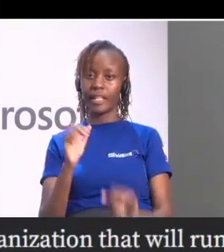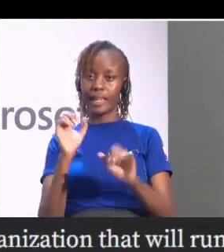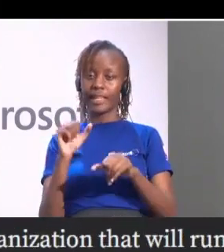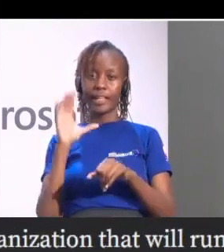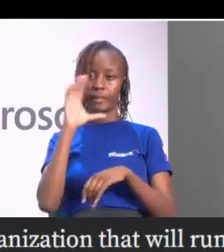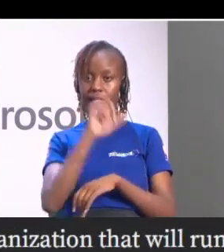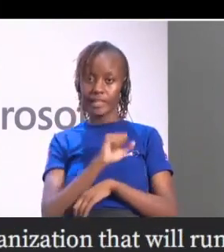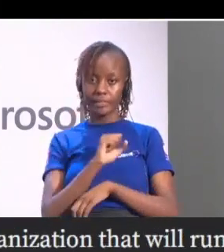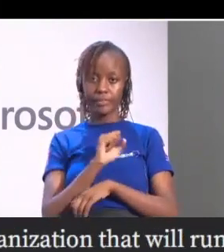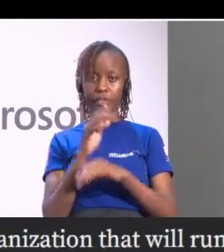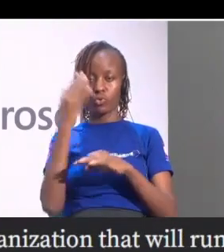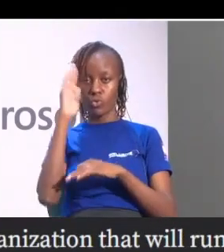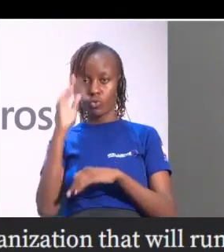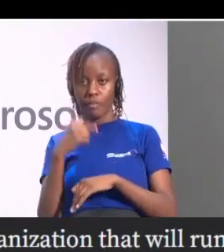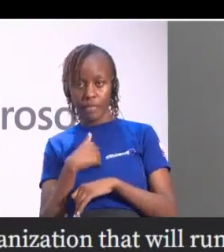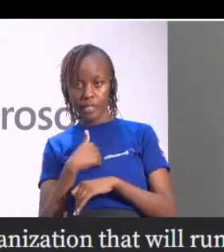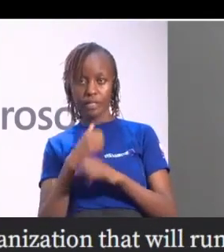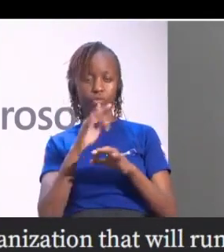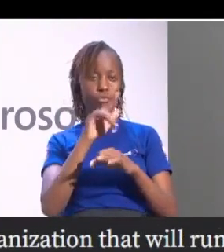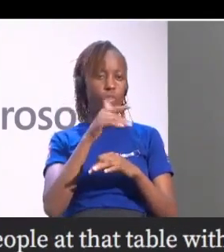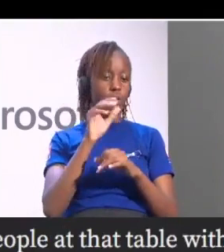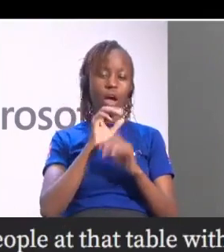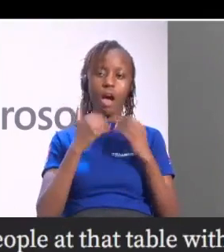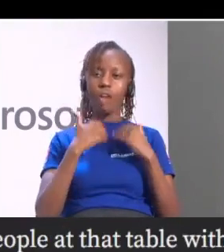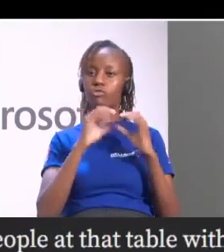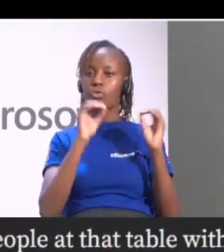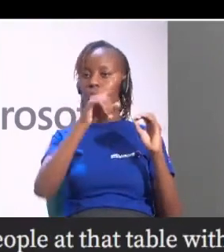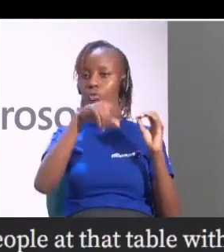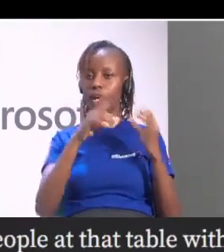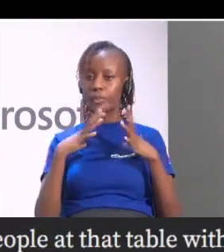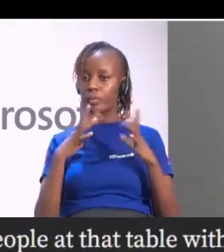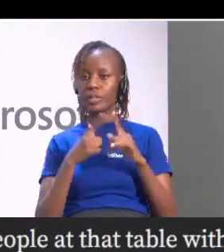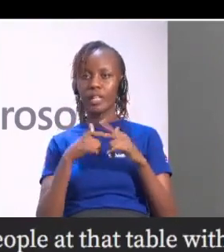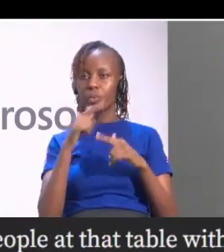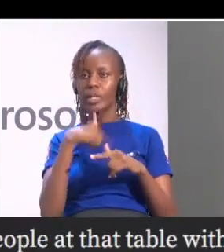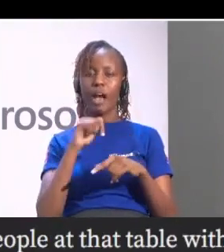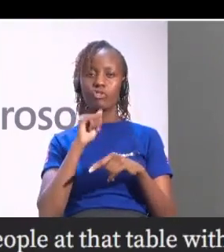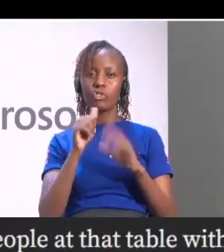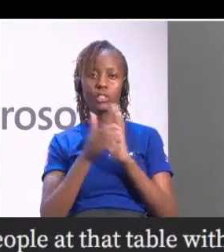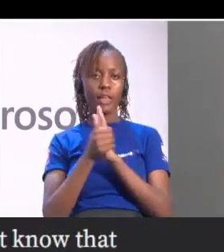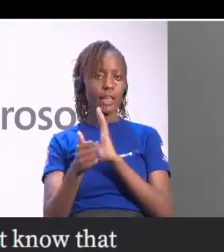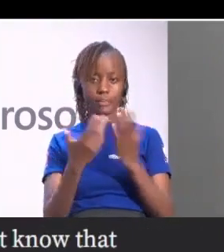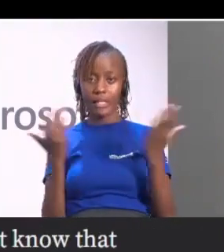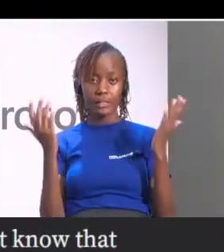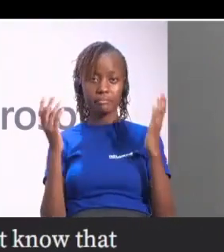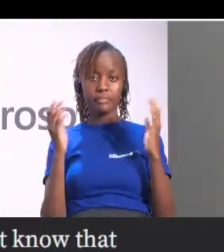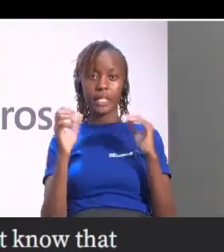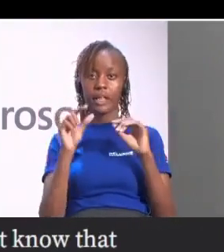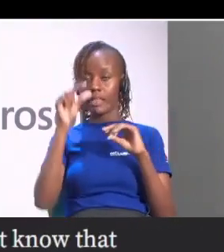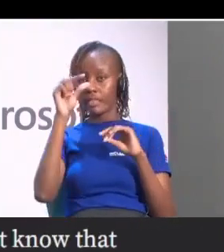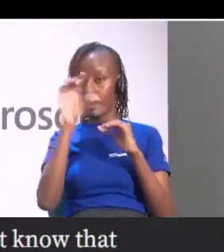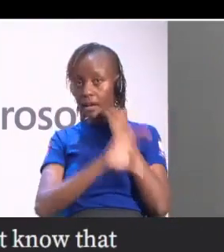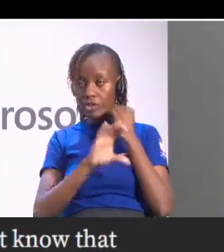know what I mean? And you don't know that they are bringing in the right people to the table. We're not the experts. I mean, the country is the